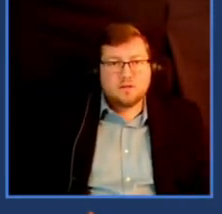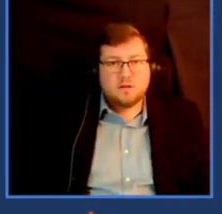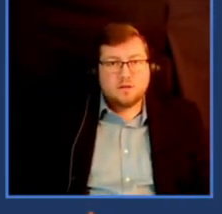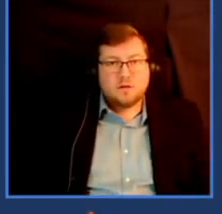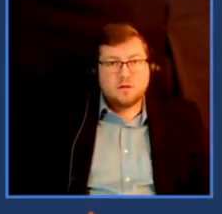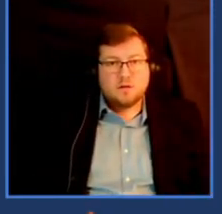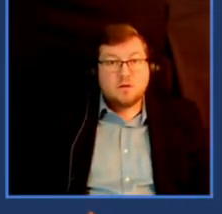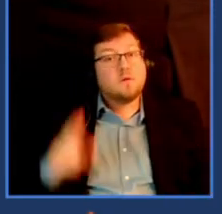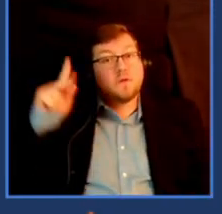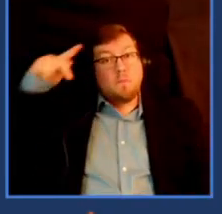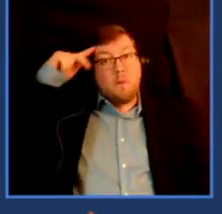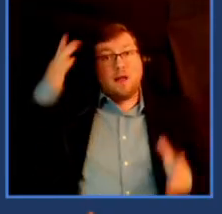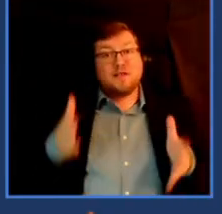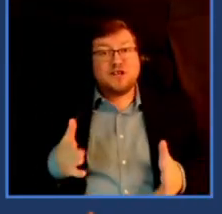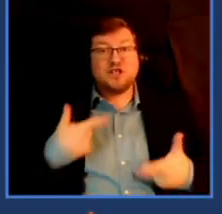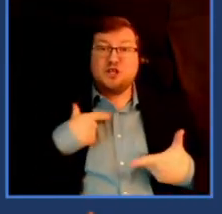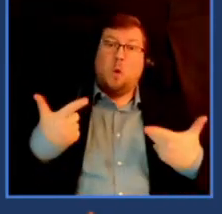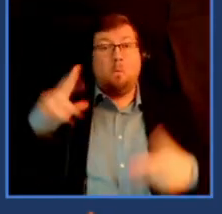politicians playing games.